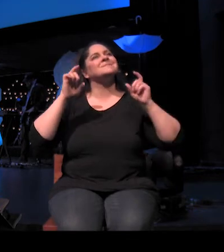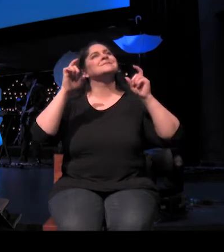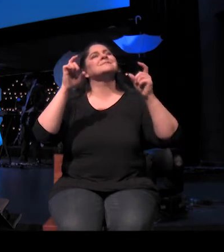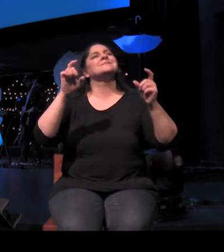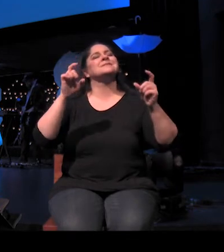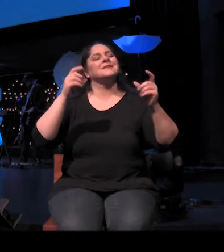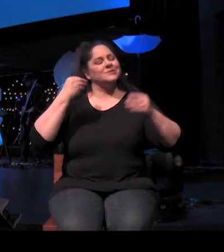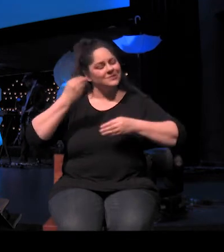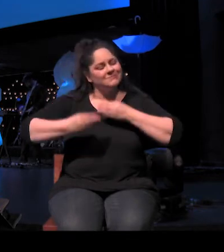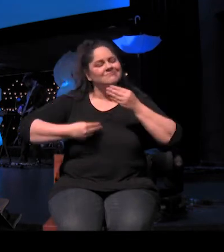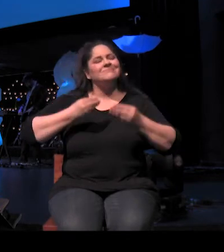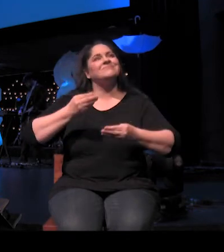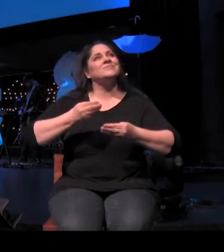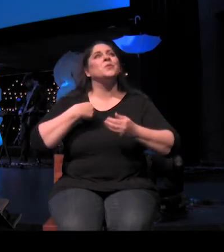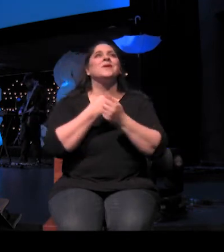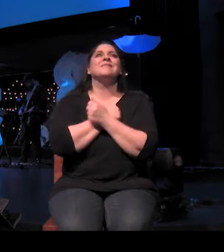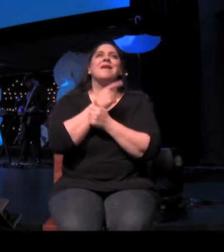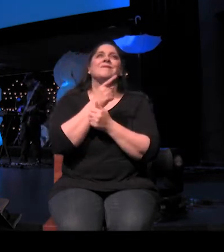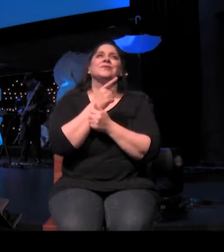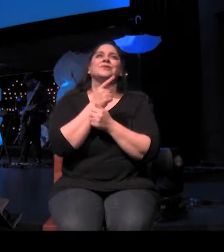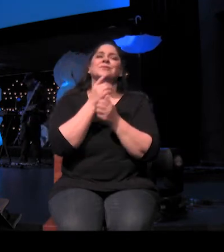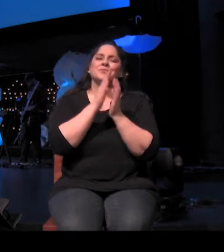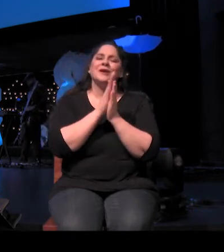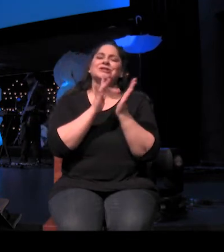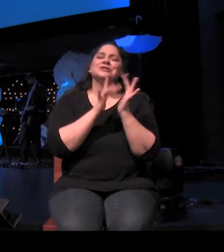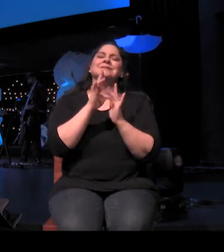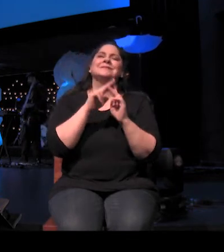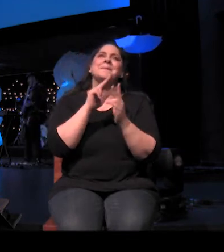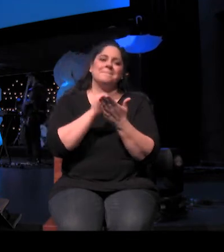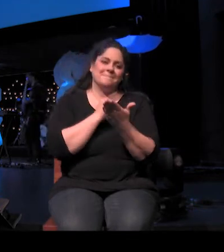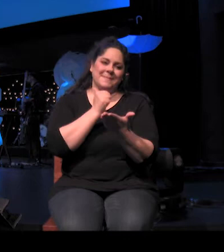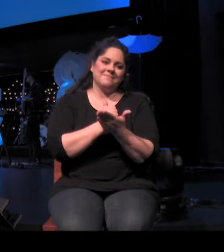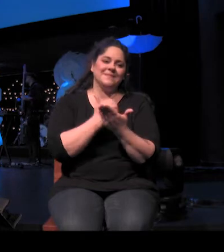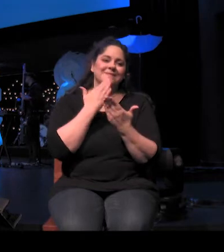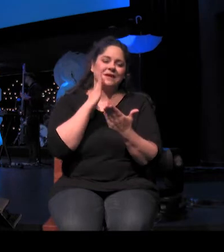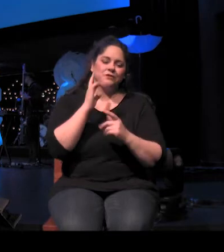and it's in your name we pray. Amen. Thanks for your generosity.